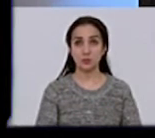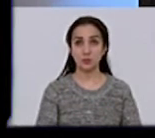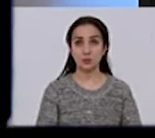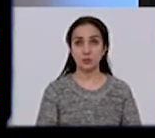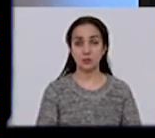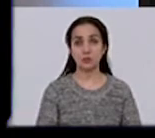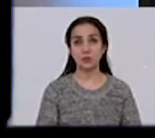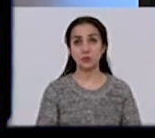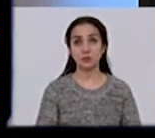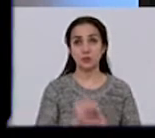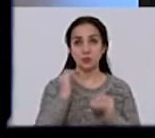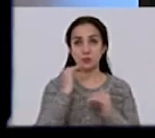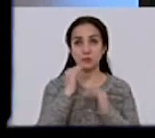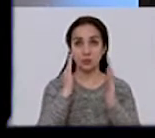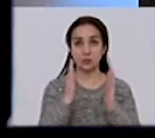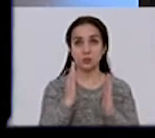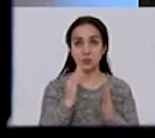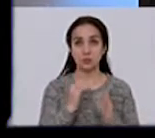To'g'ri to'rtburchakning